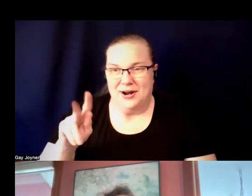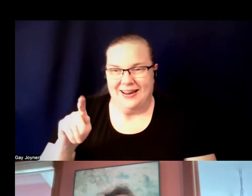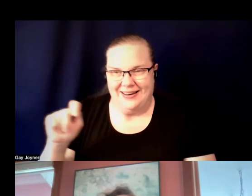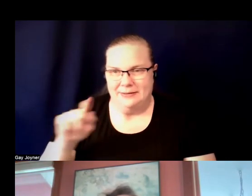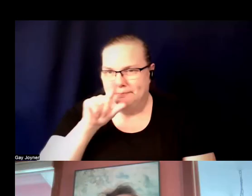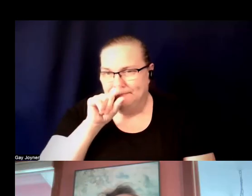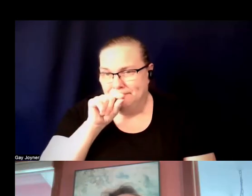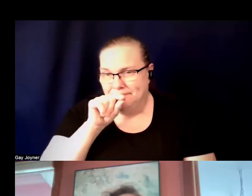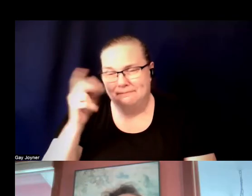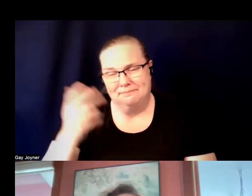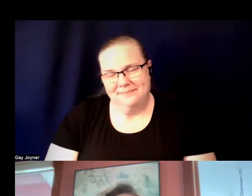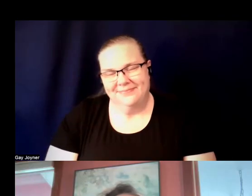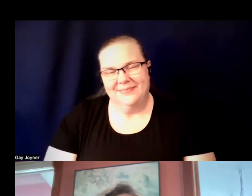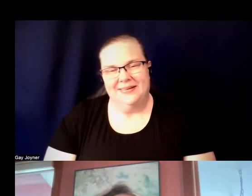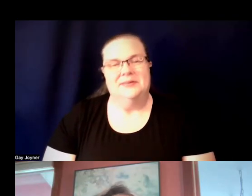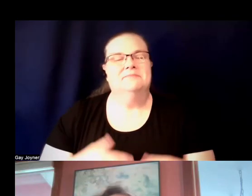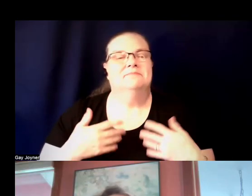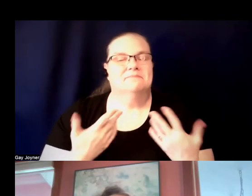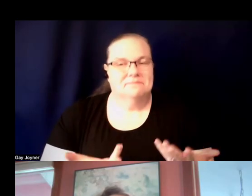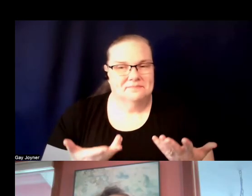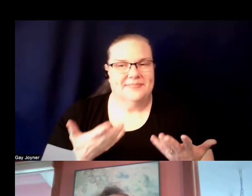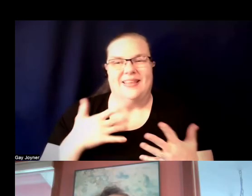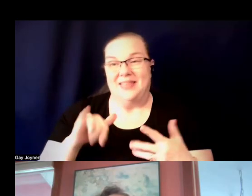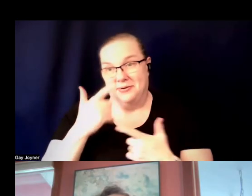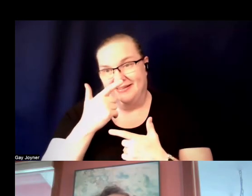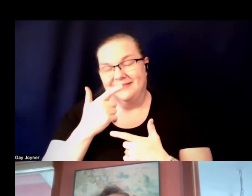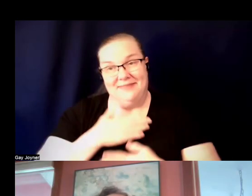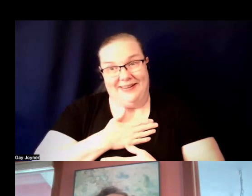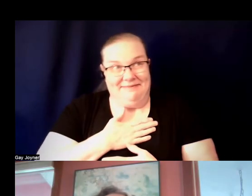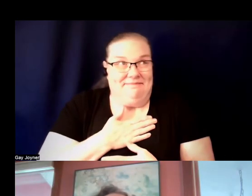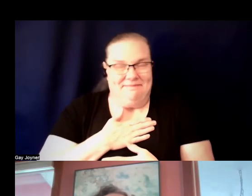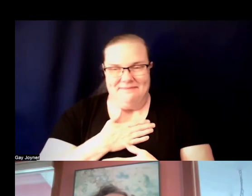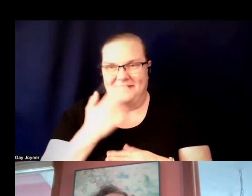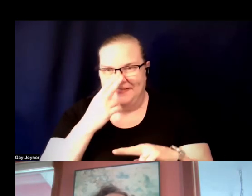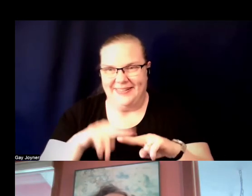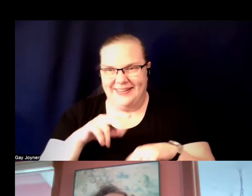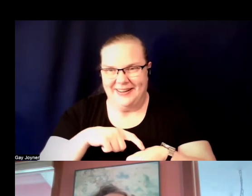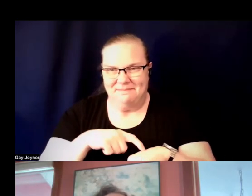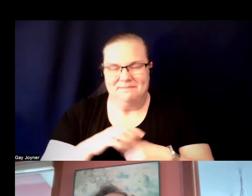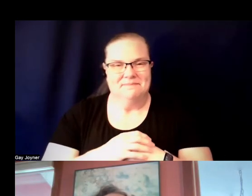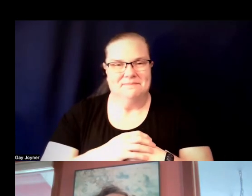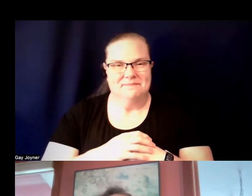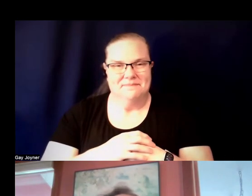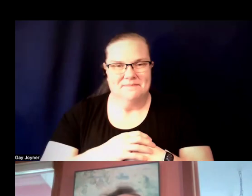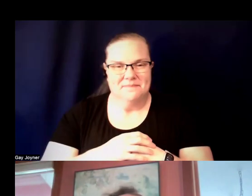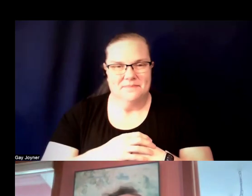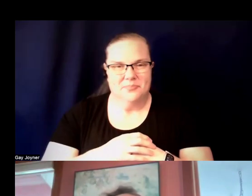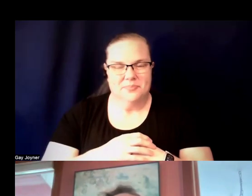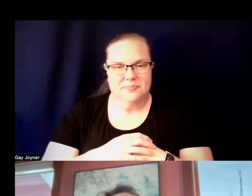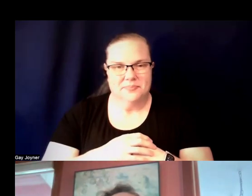Yep. Mm. Anyway, yeah, that was an adventurous time. Uh,